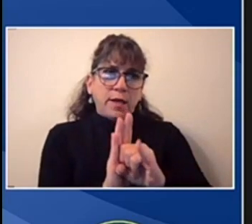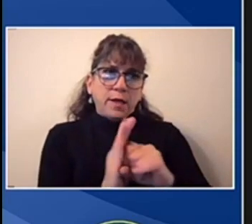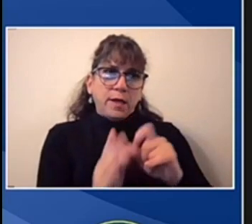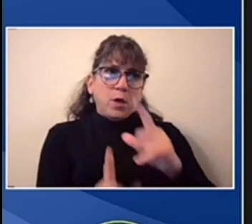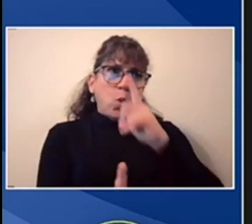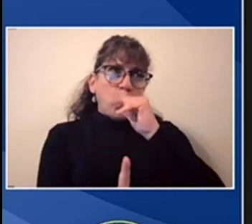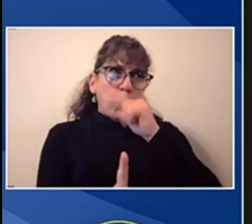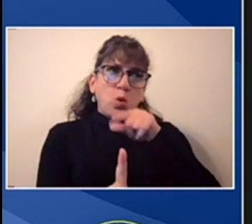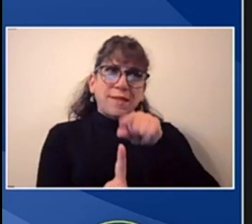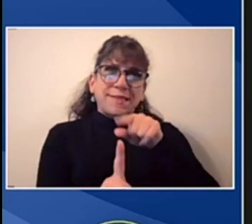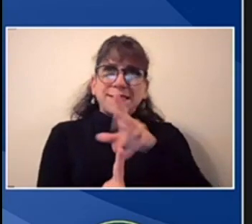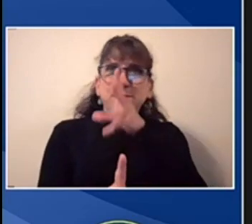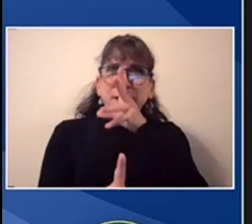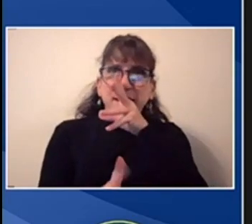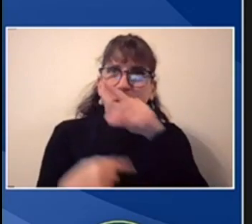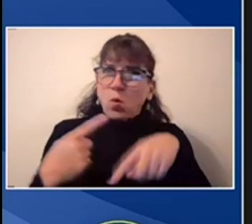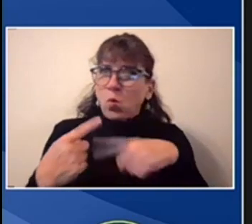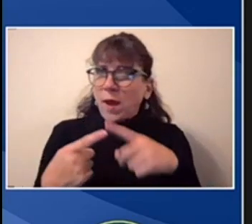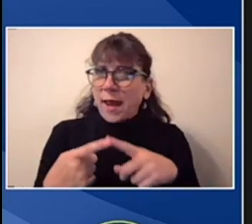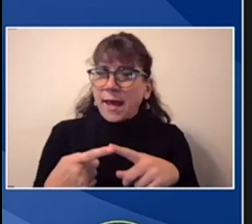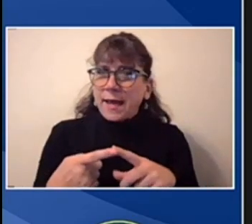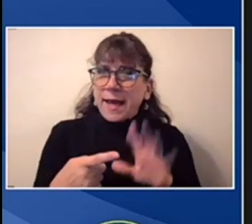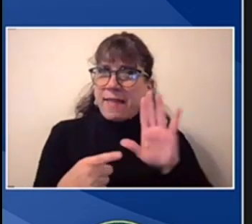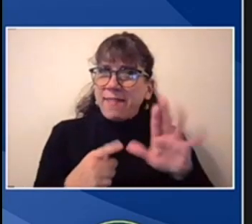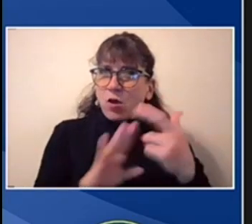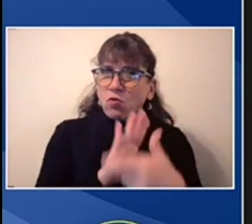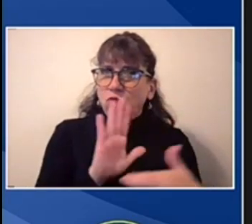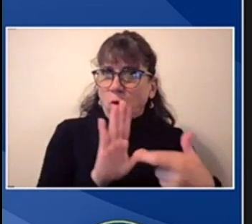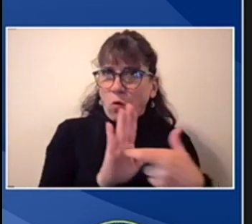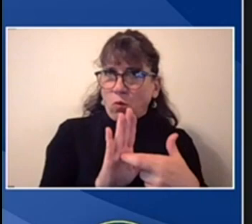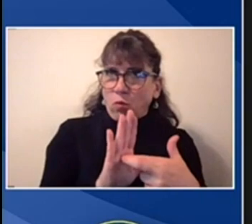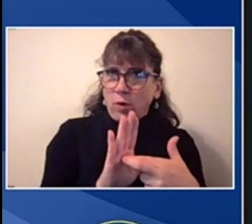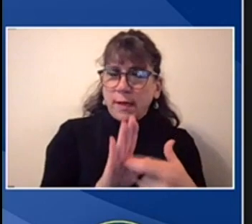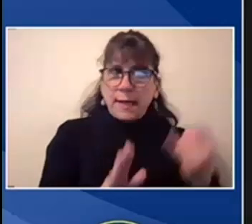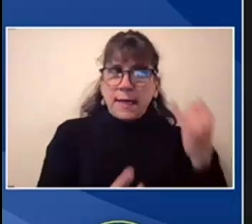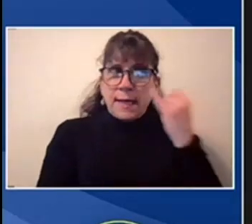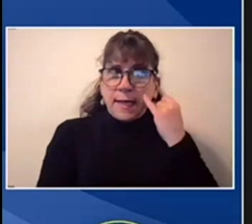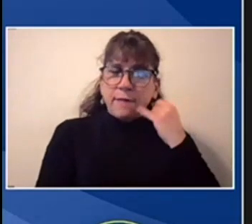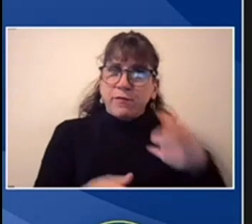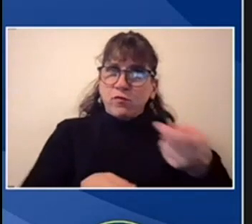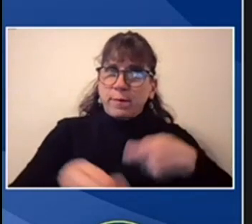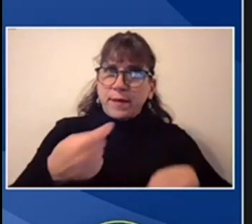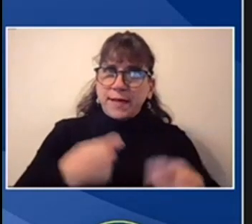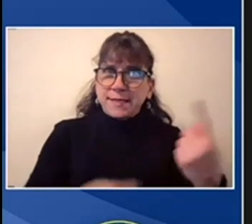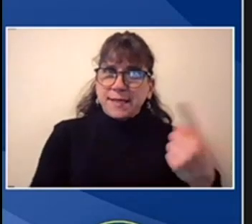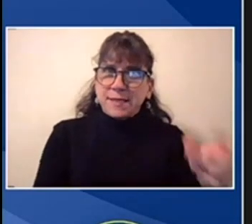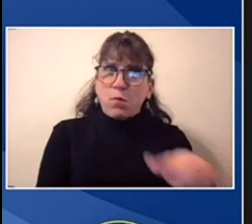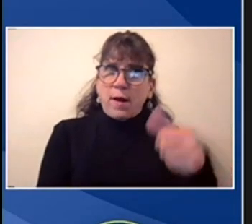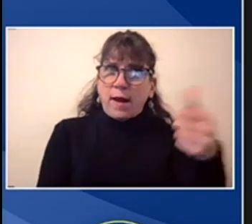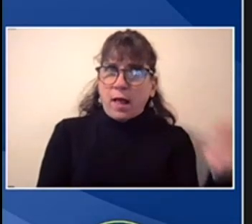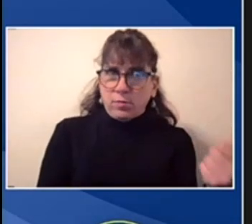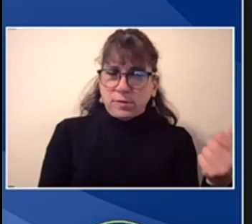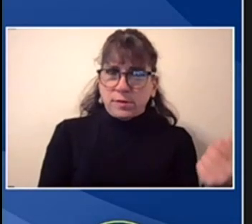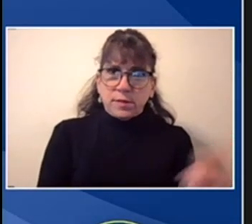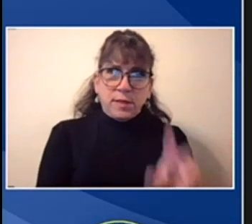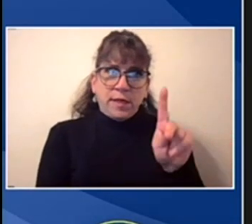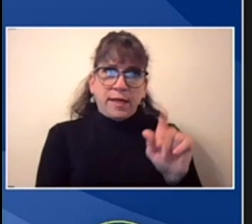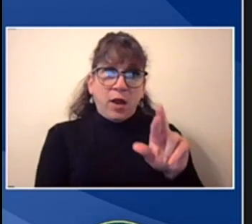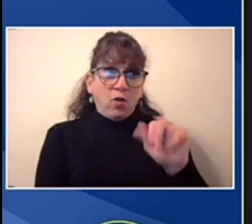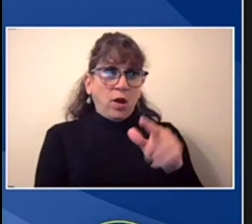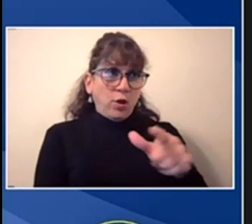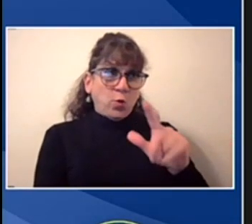who's speaking when and what their role is and if they're stepping in for someone else. Kira, you are up